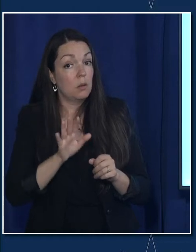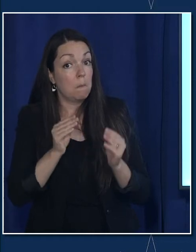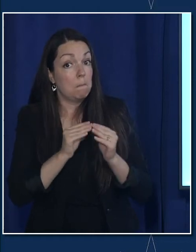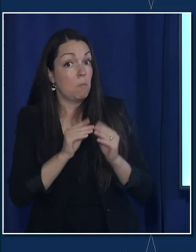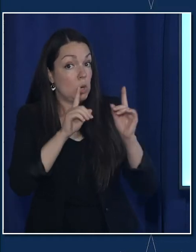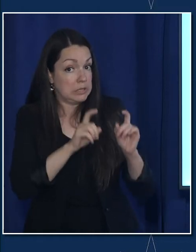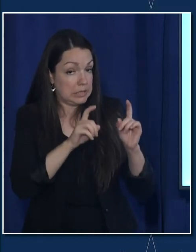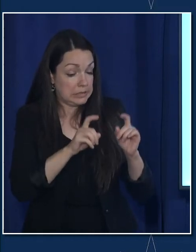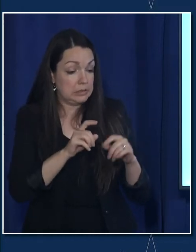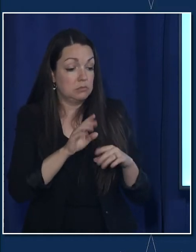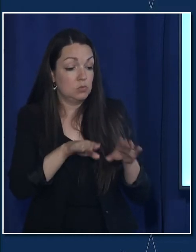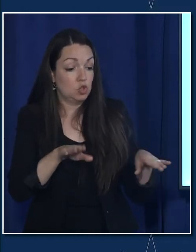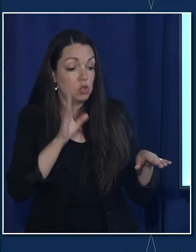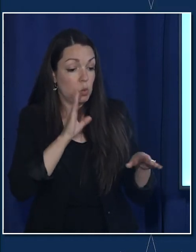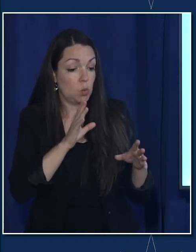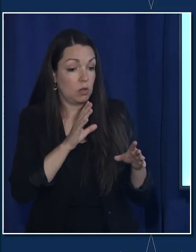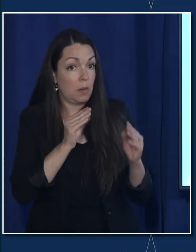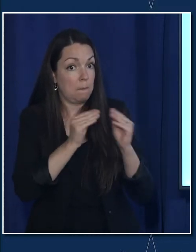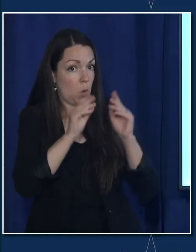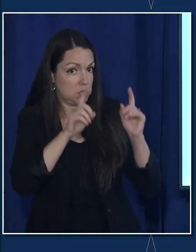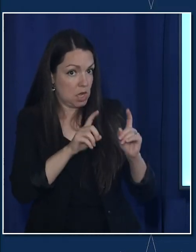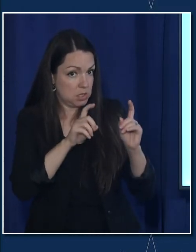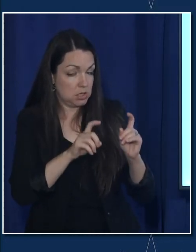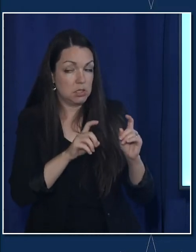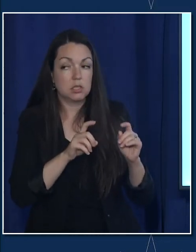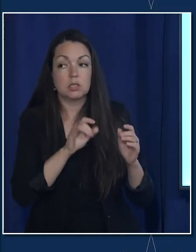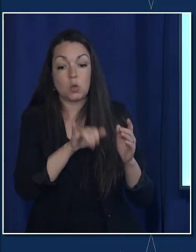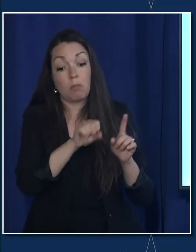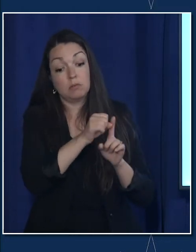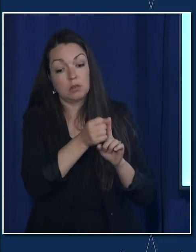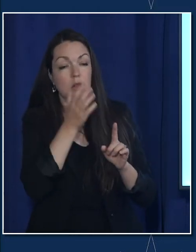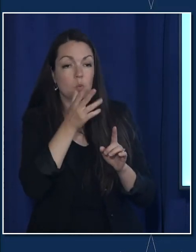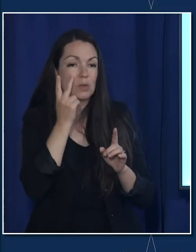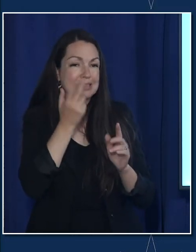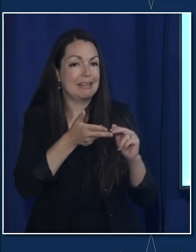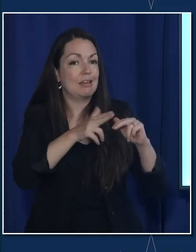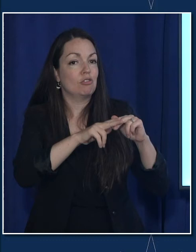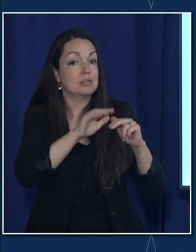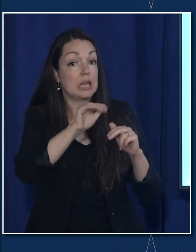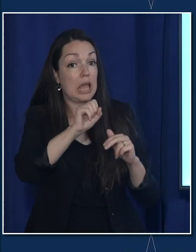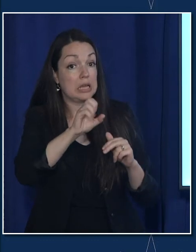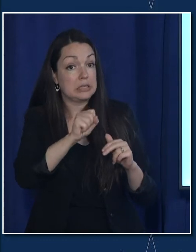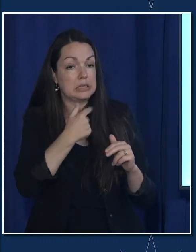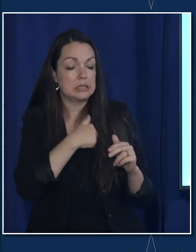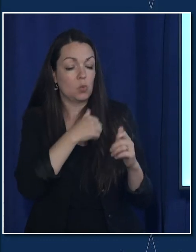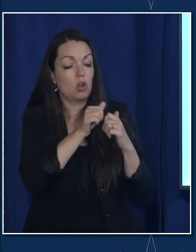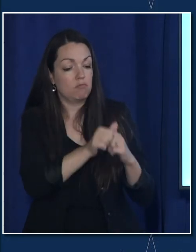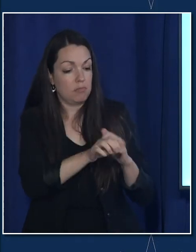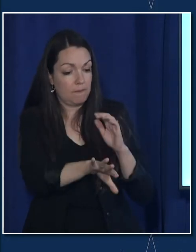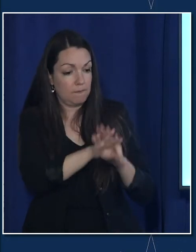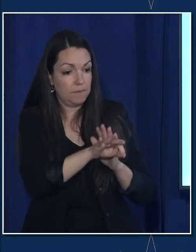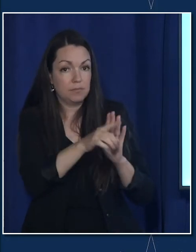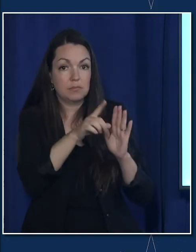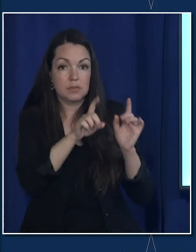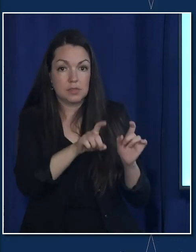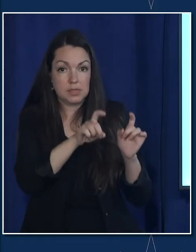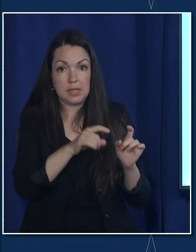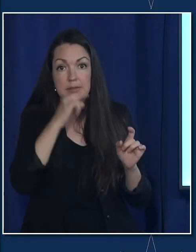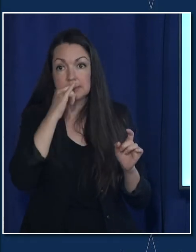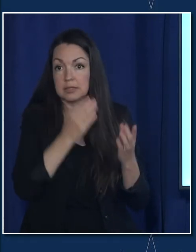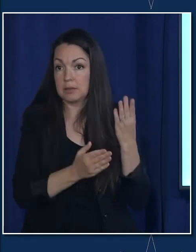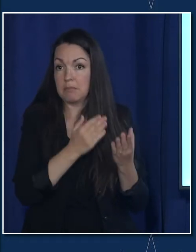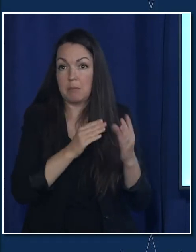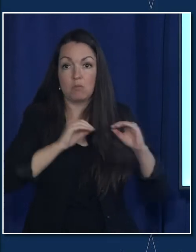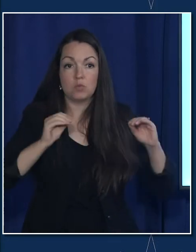testing of children, I expect. So in that setting, we'll probably see an increase of cases because we're doing a better job of detecting kids who may